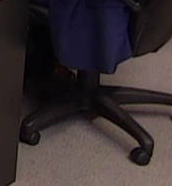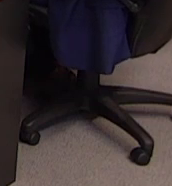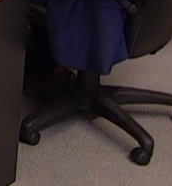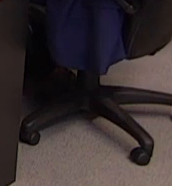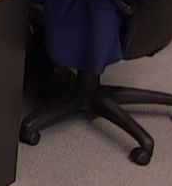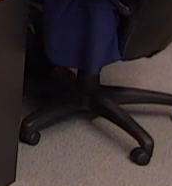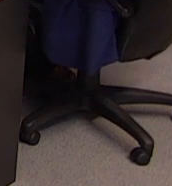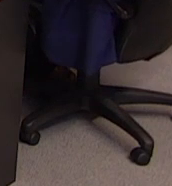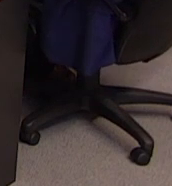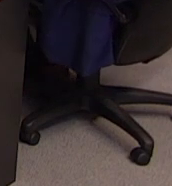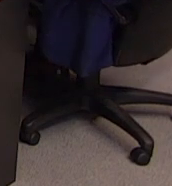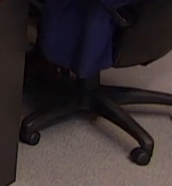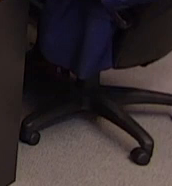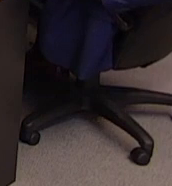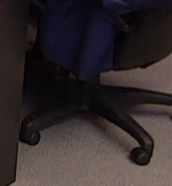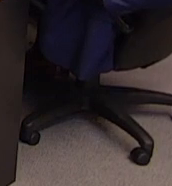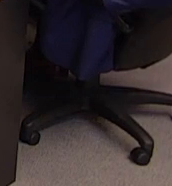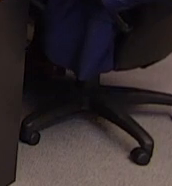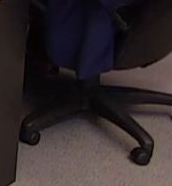to